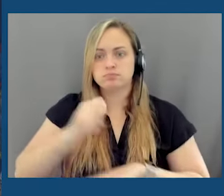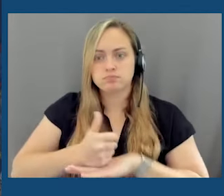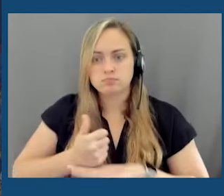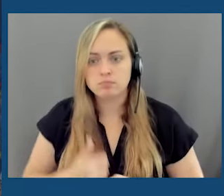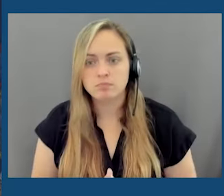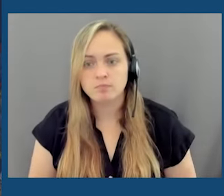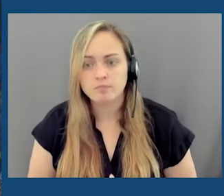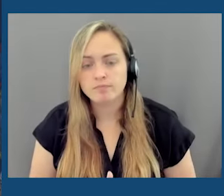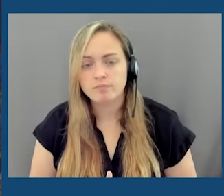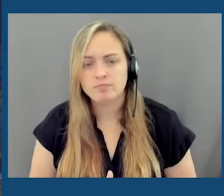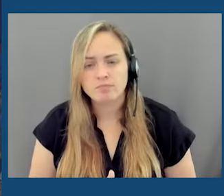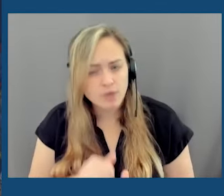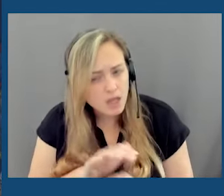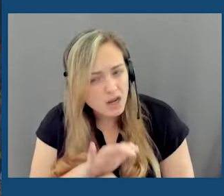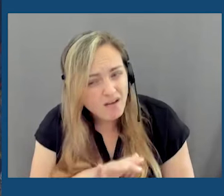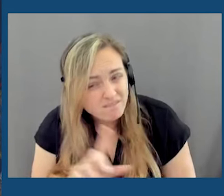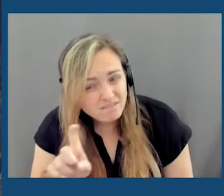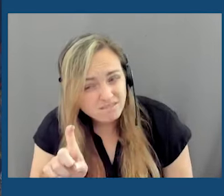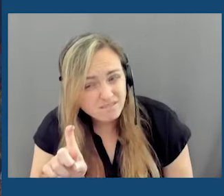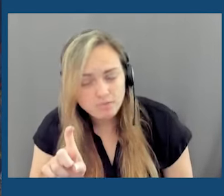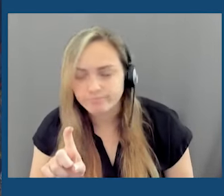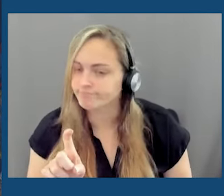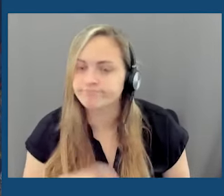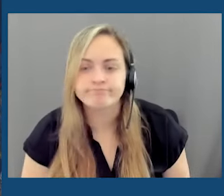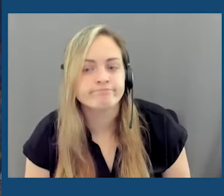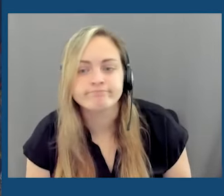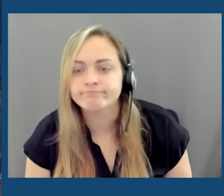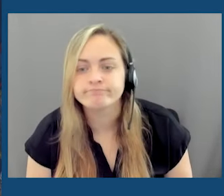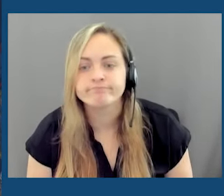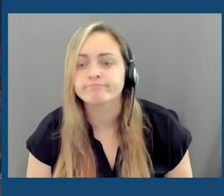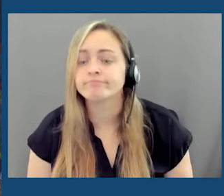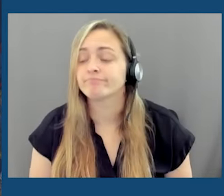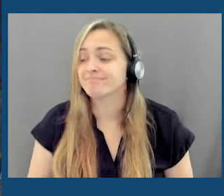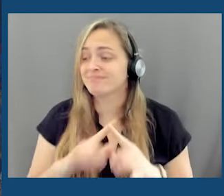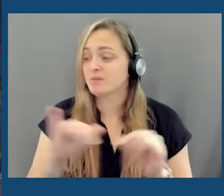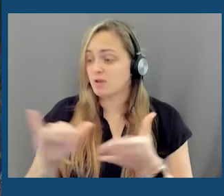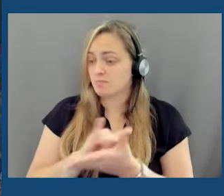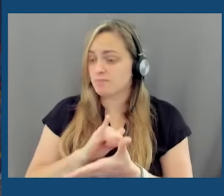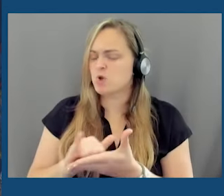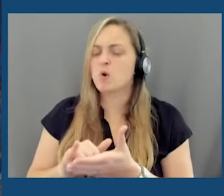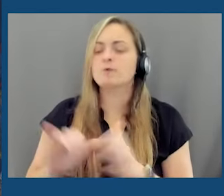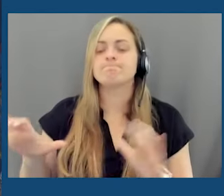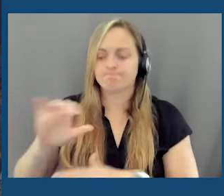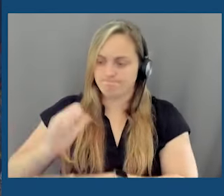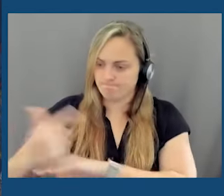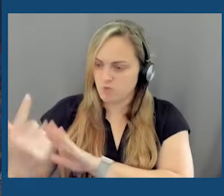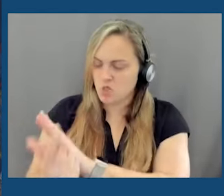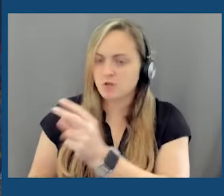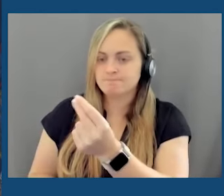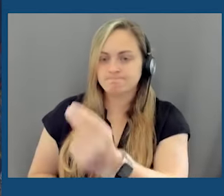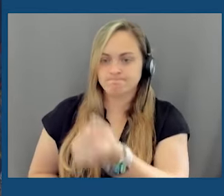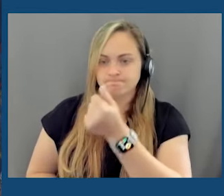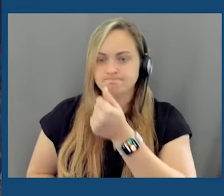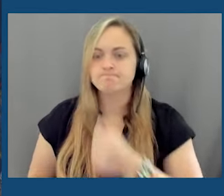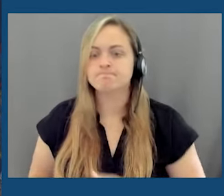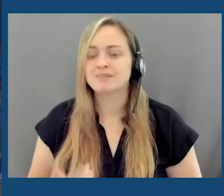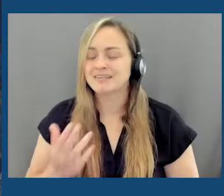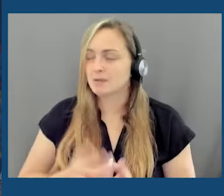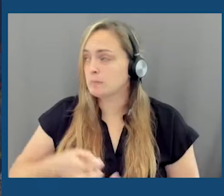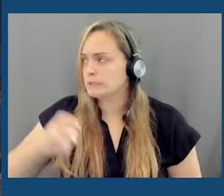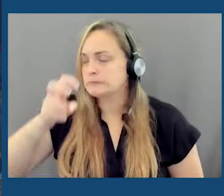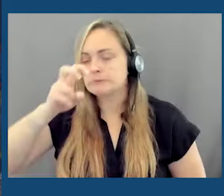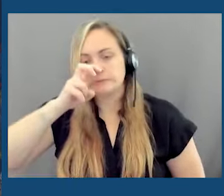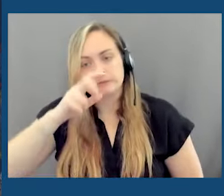But it wasn't enough. At the same time, New York State acted and instituted some of the toughest gun laws